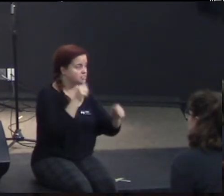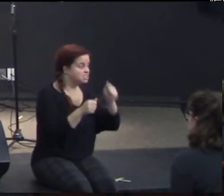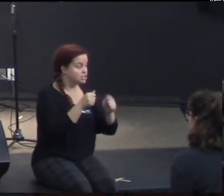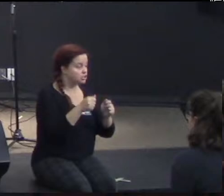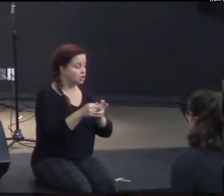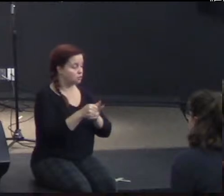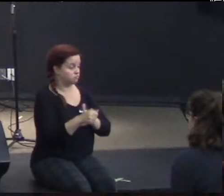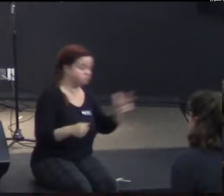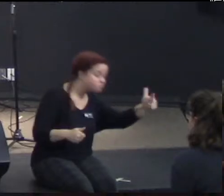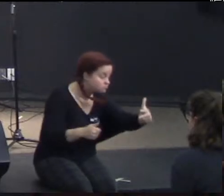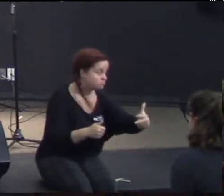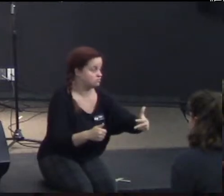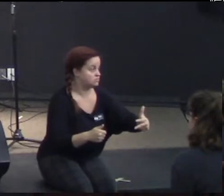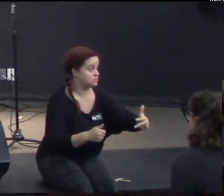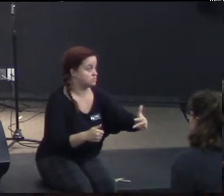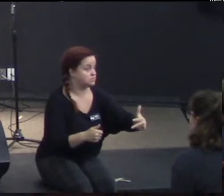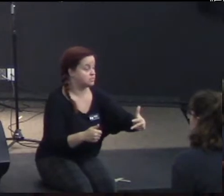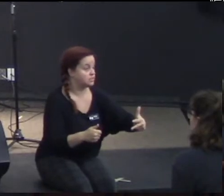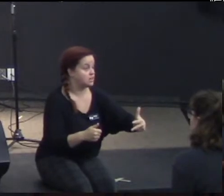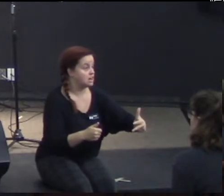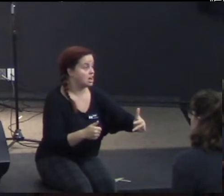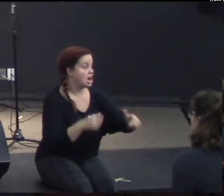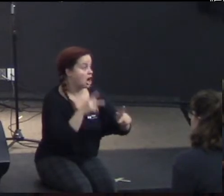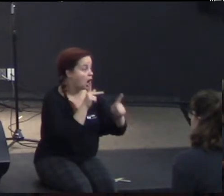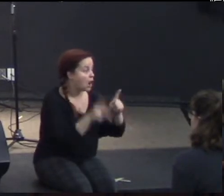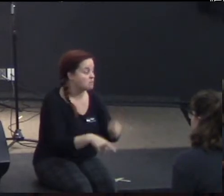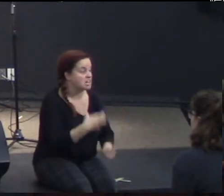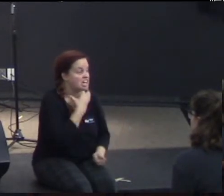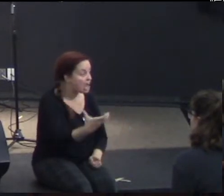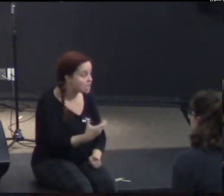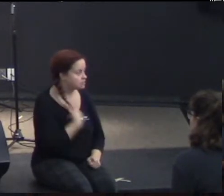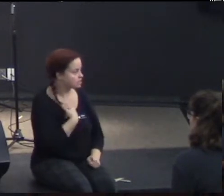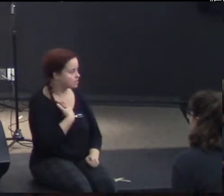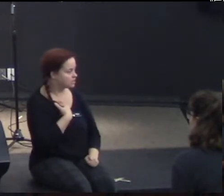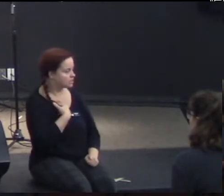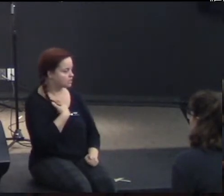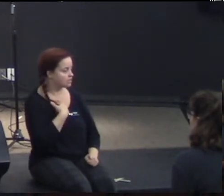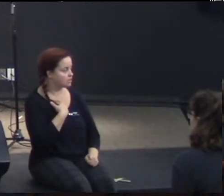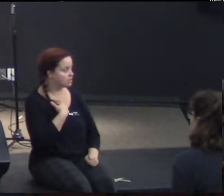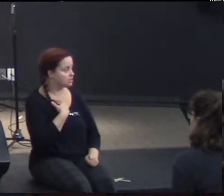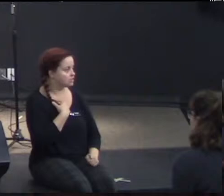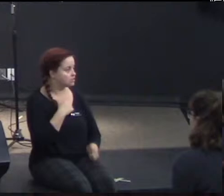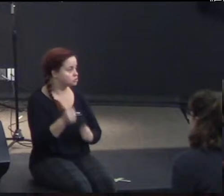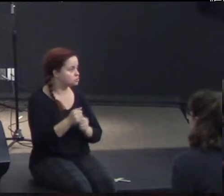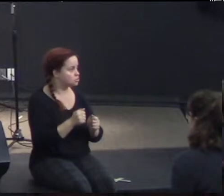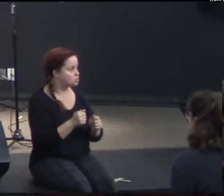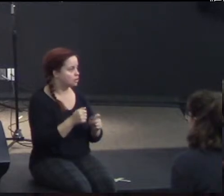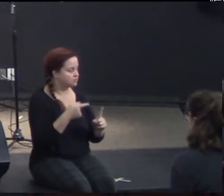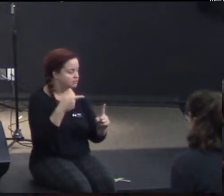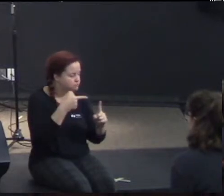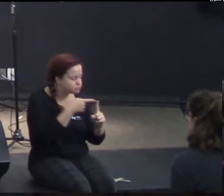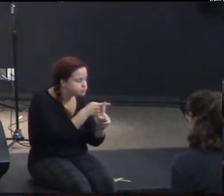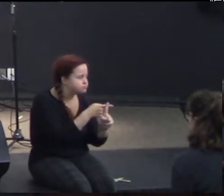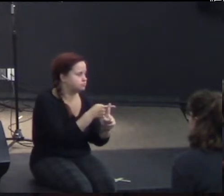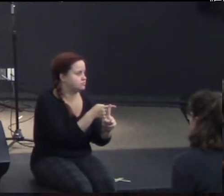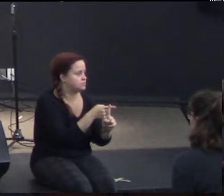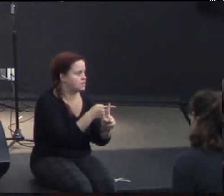swerve. Person yelling at me. Swerve barely missing me.